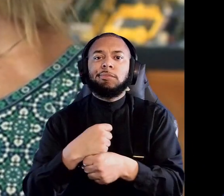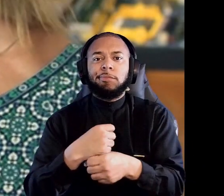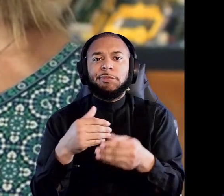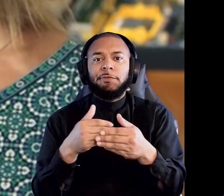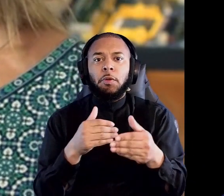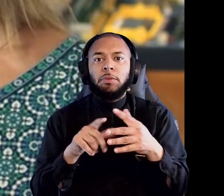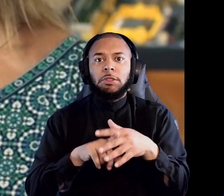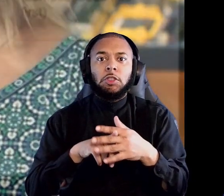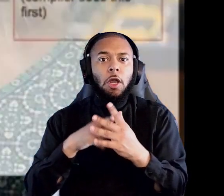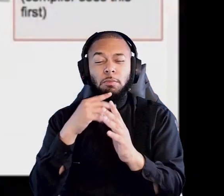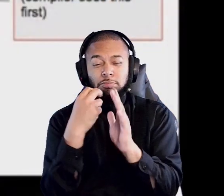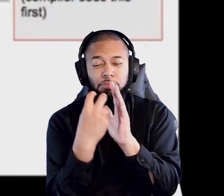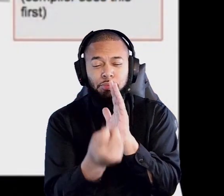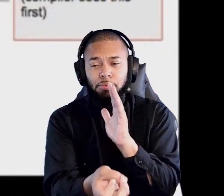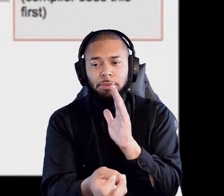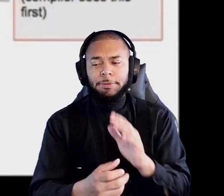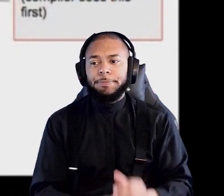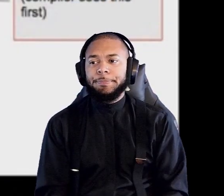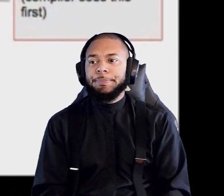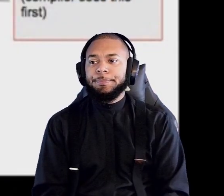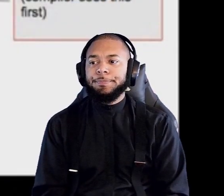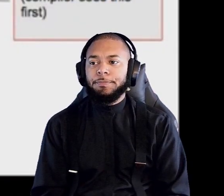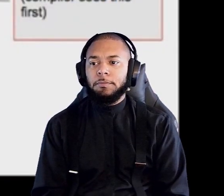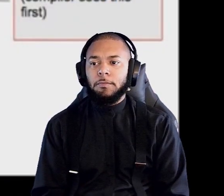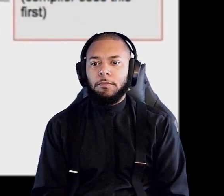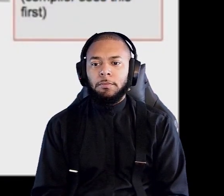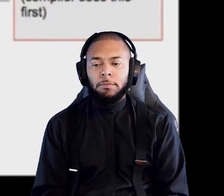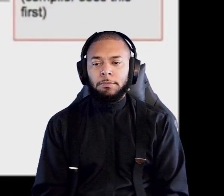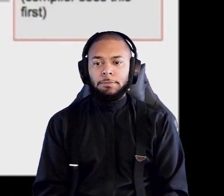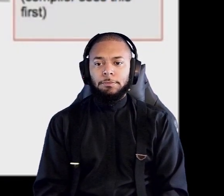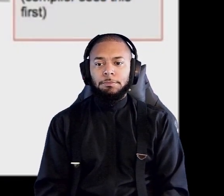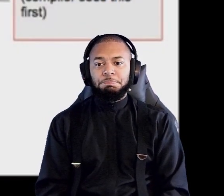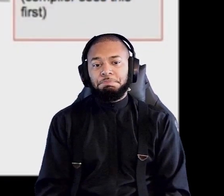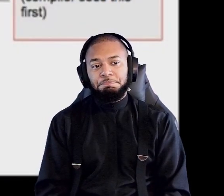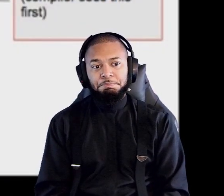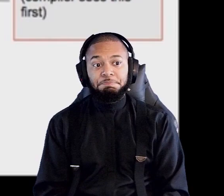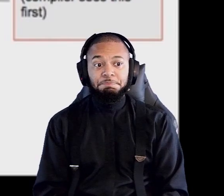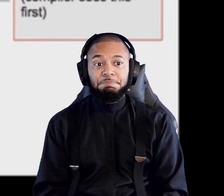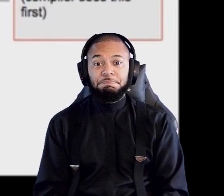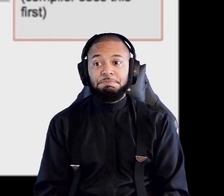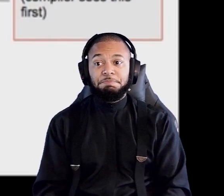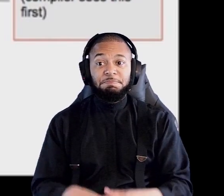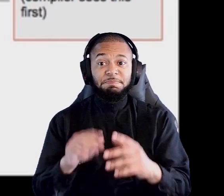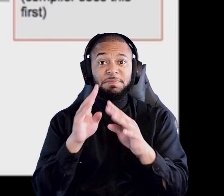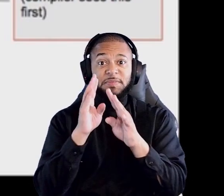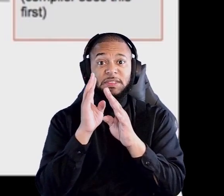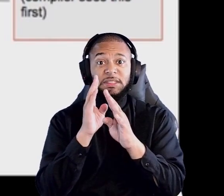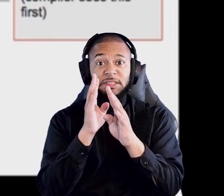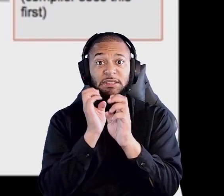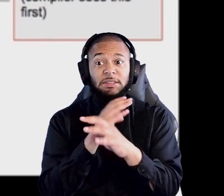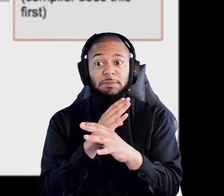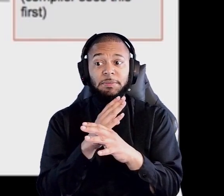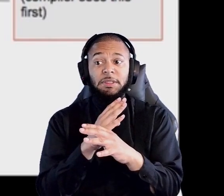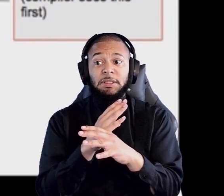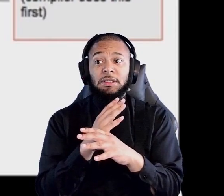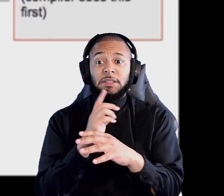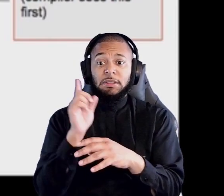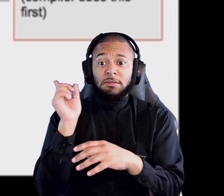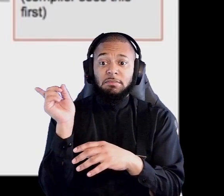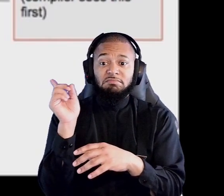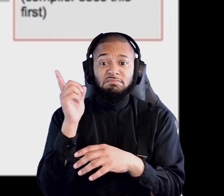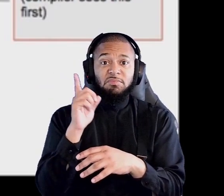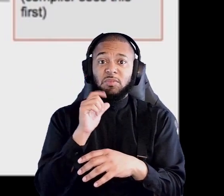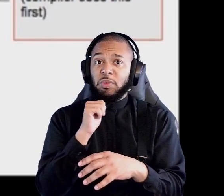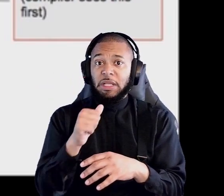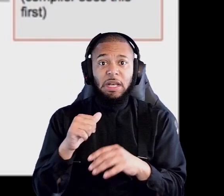programming. If you look at this screen, this is a pretty complicated program that we won't be writing for a